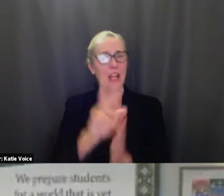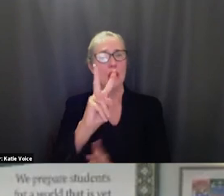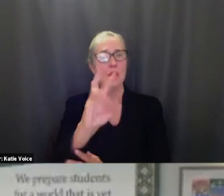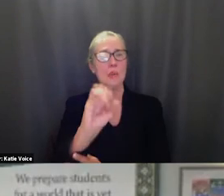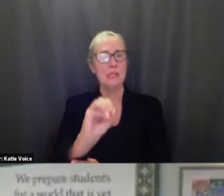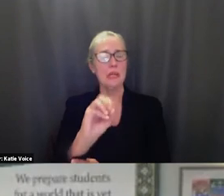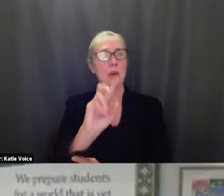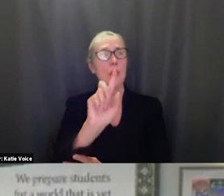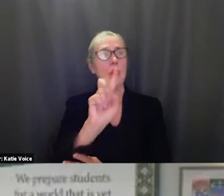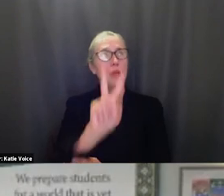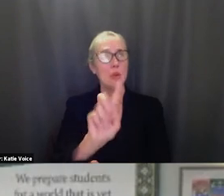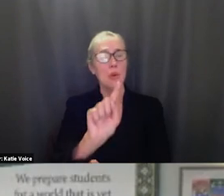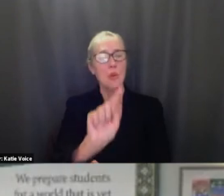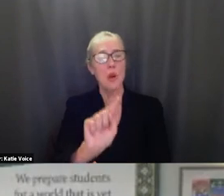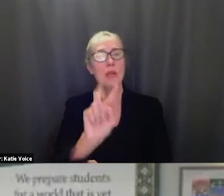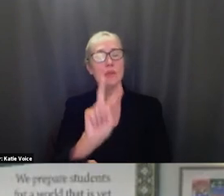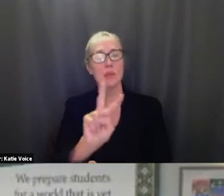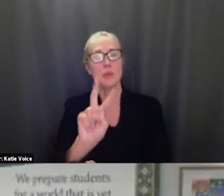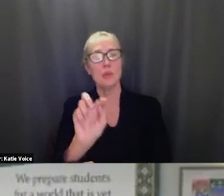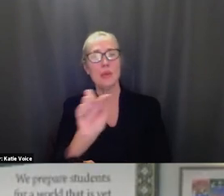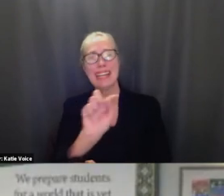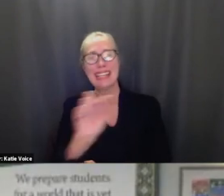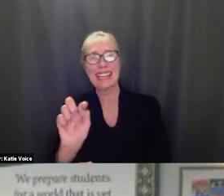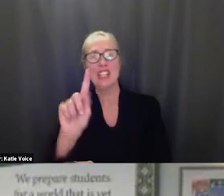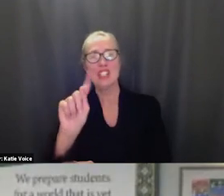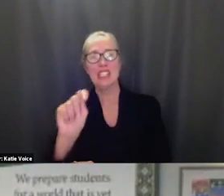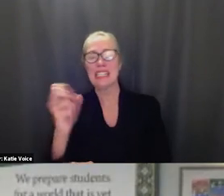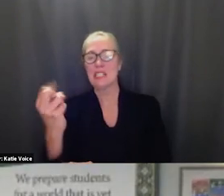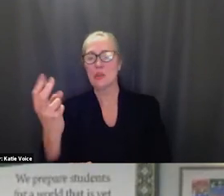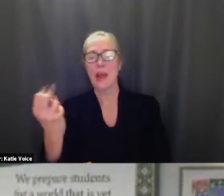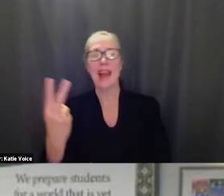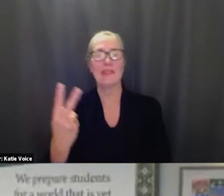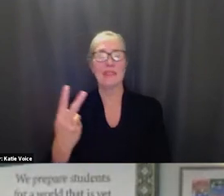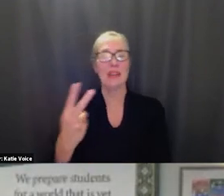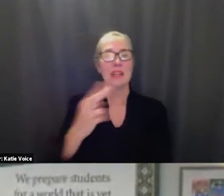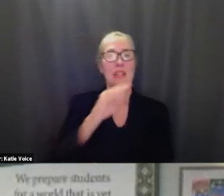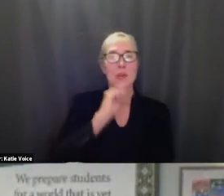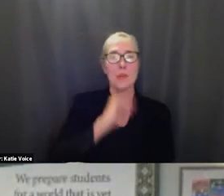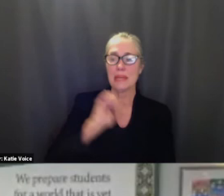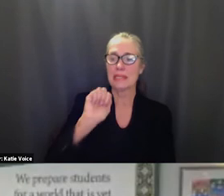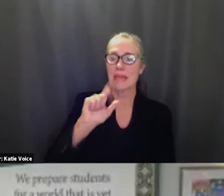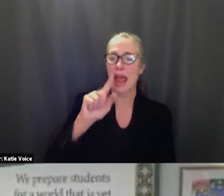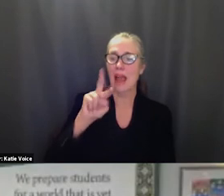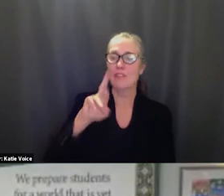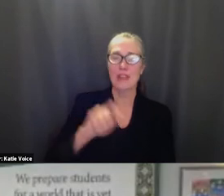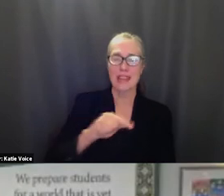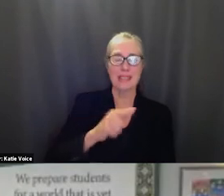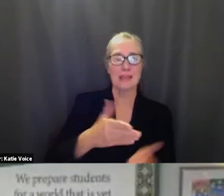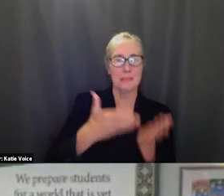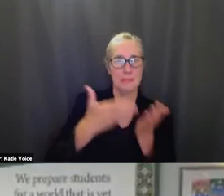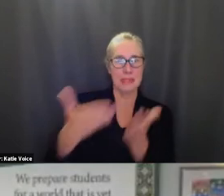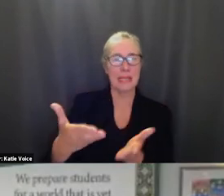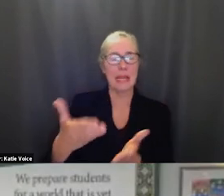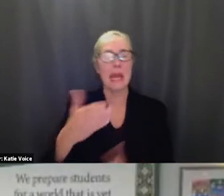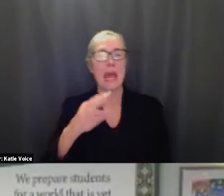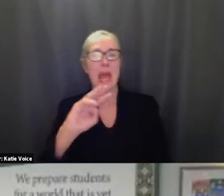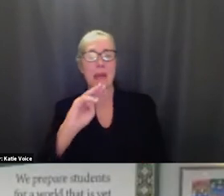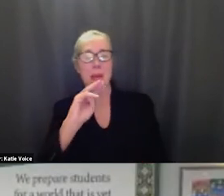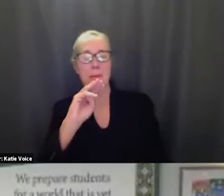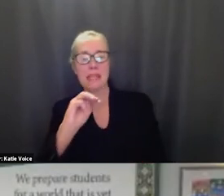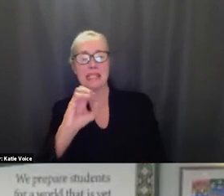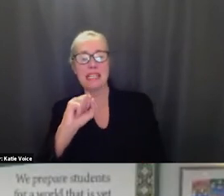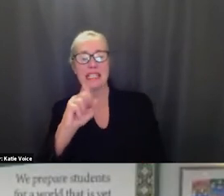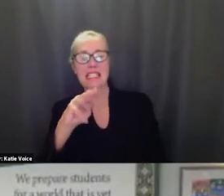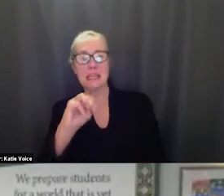dash t 12. thank you miss alvarez and a second second thank you ms sims moton all in favor